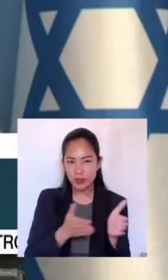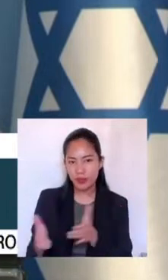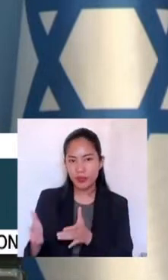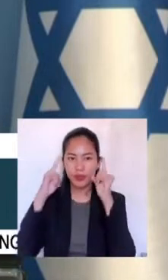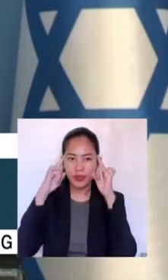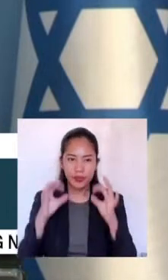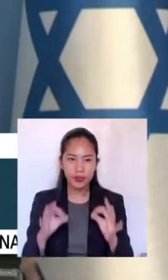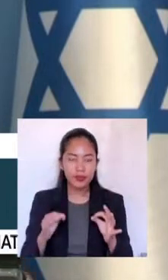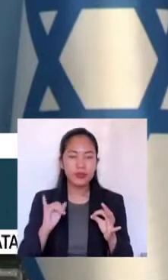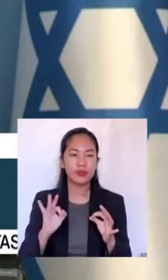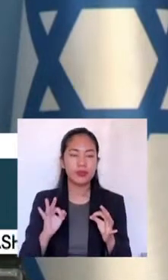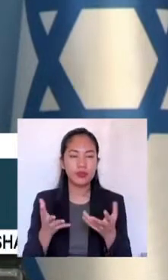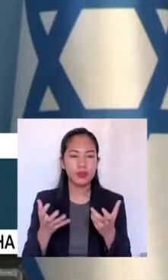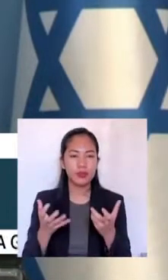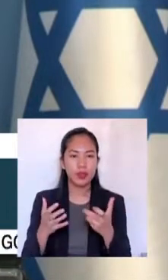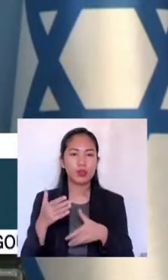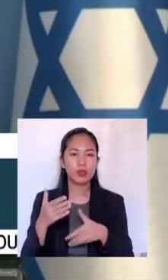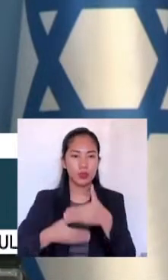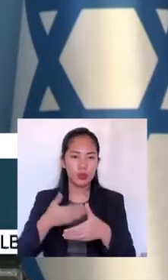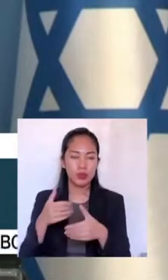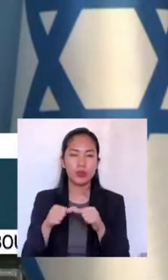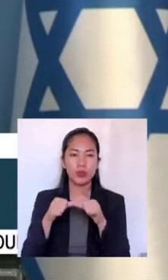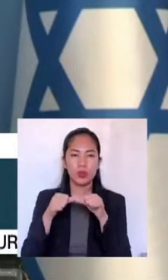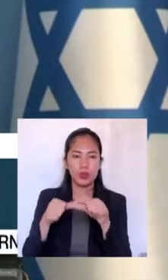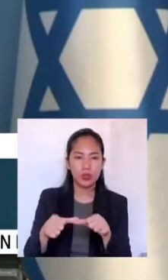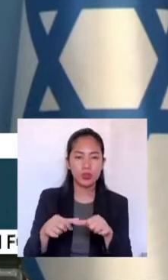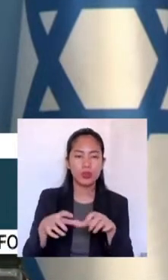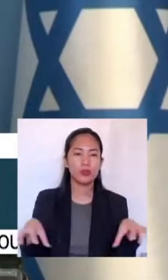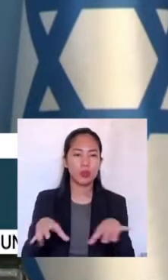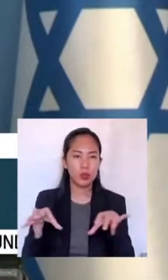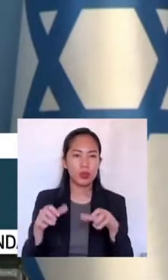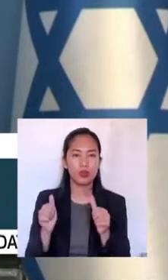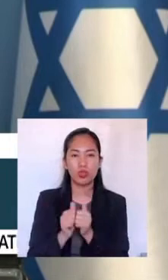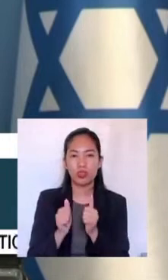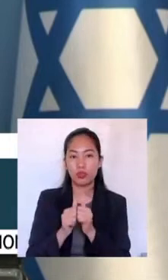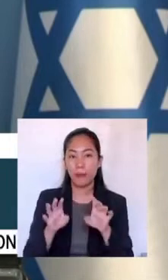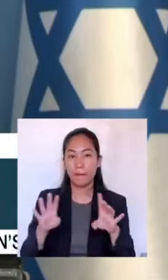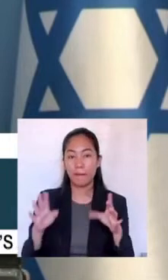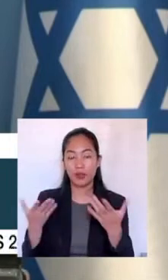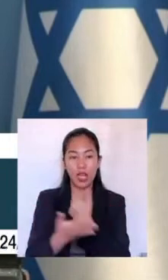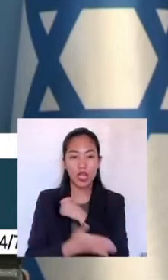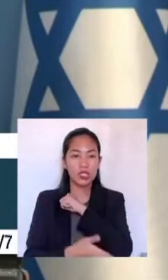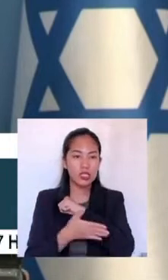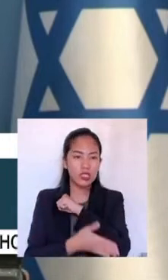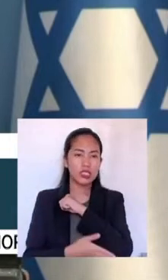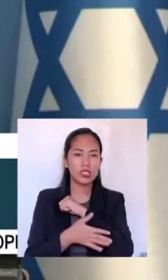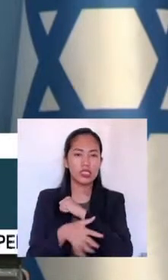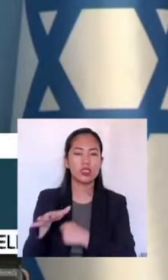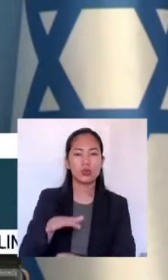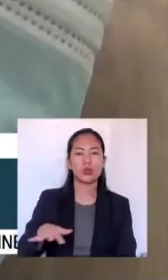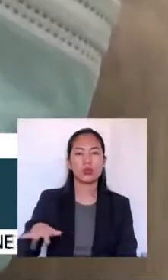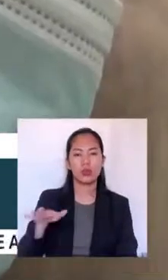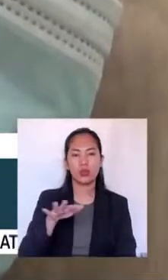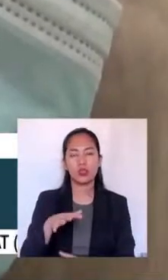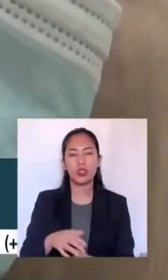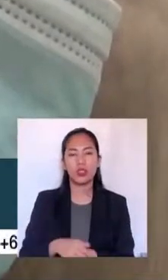continue engaging and working with an open country as much as possible throughout this pandemic.